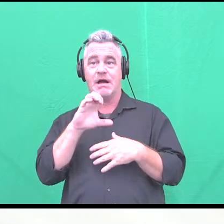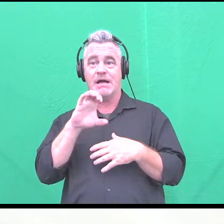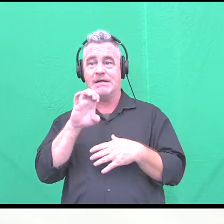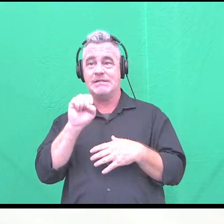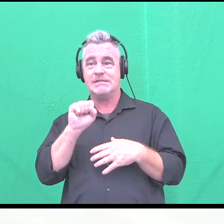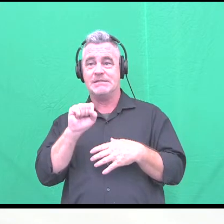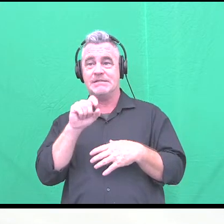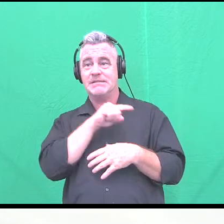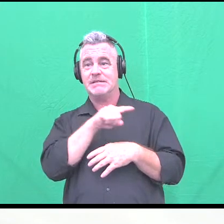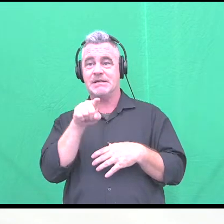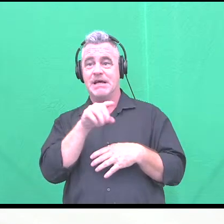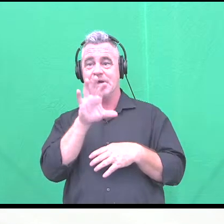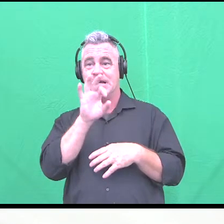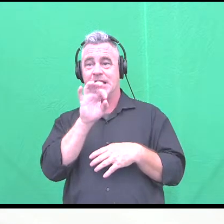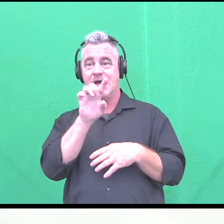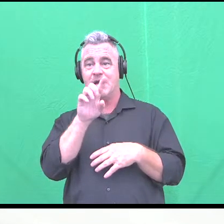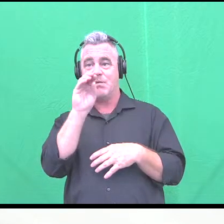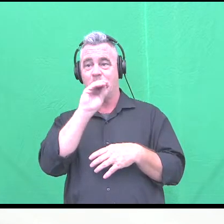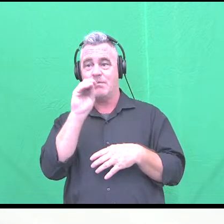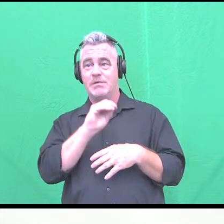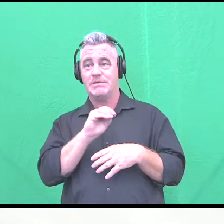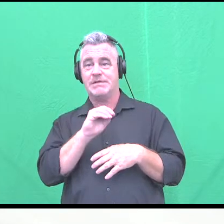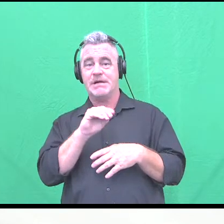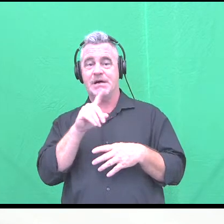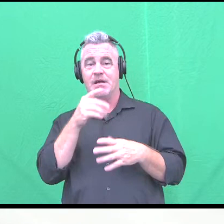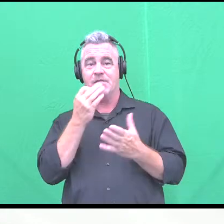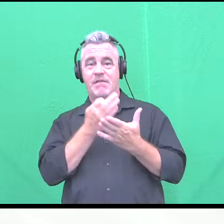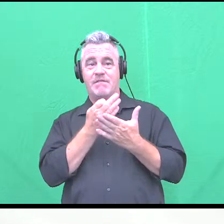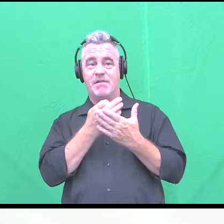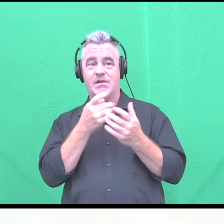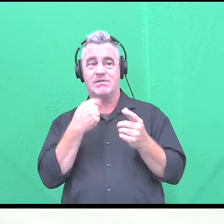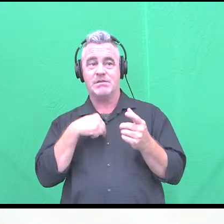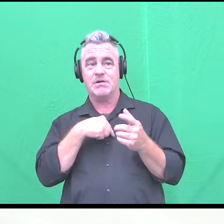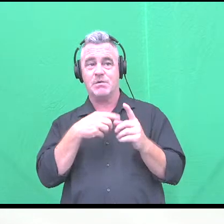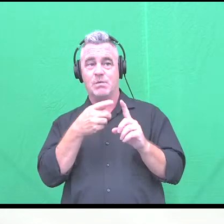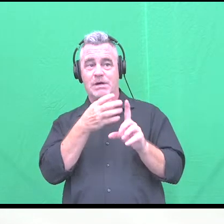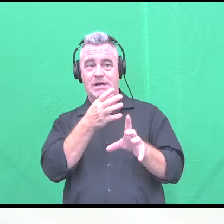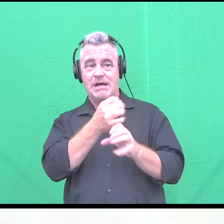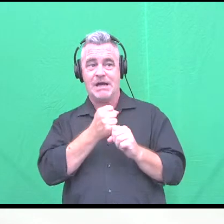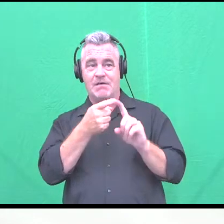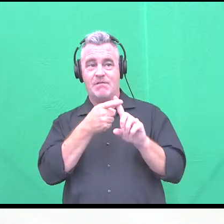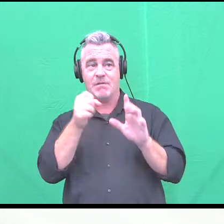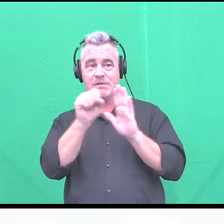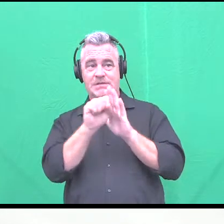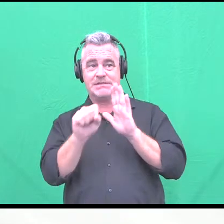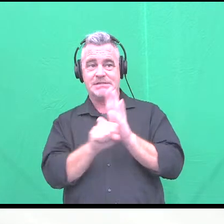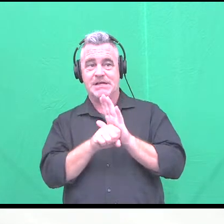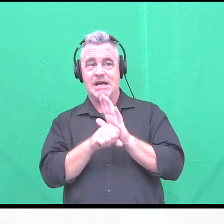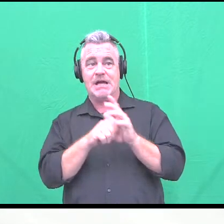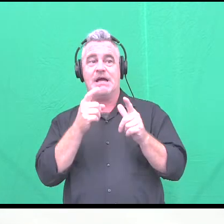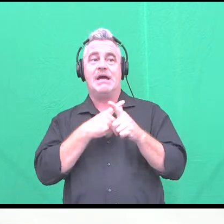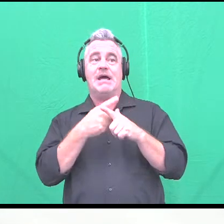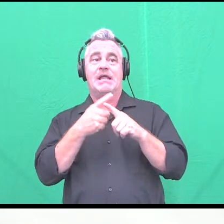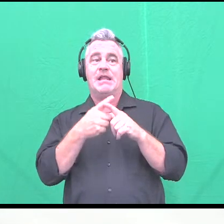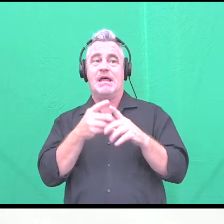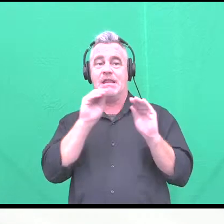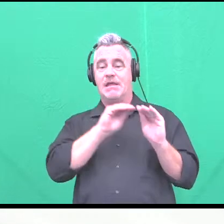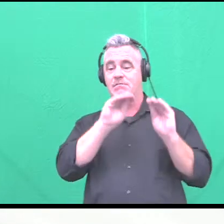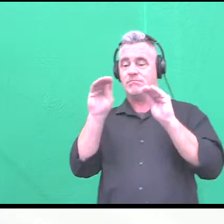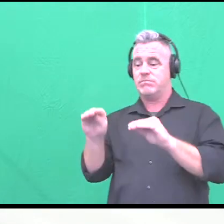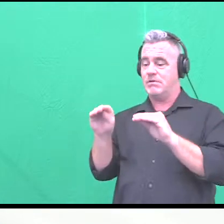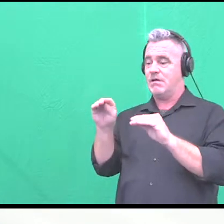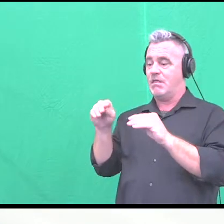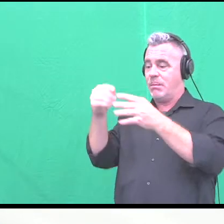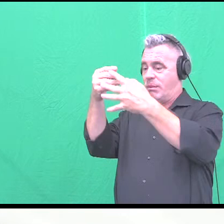91% of the ACES grant funds that we receive from the state, and with that, then they implement all aspects of that